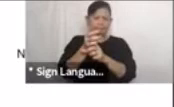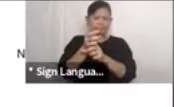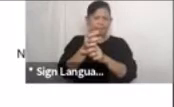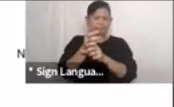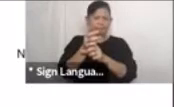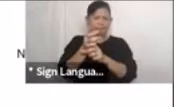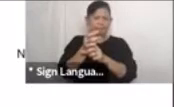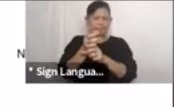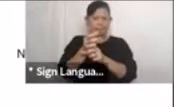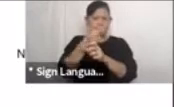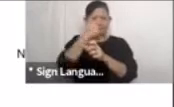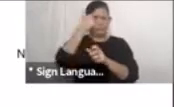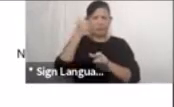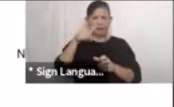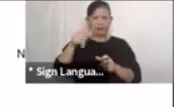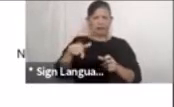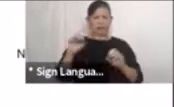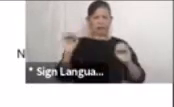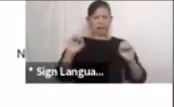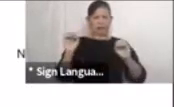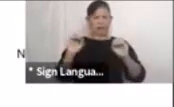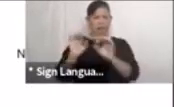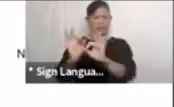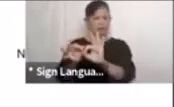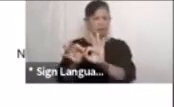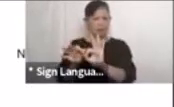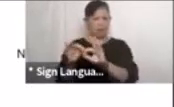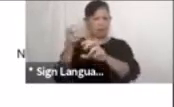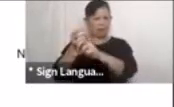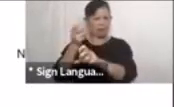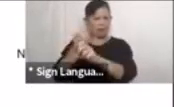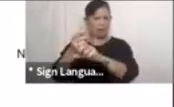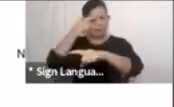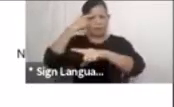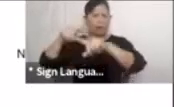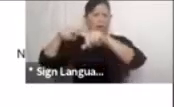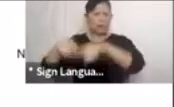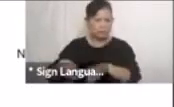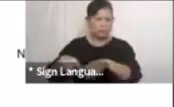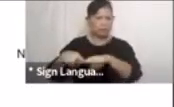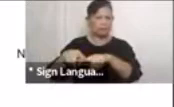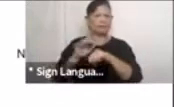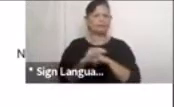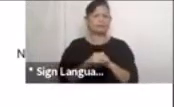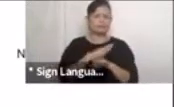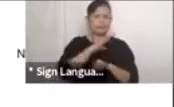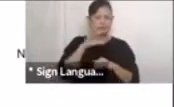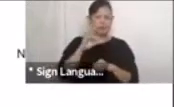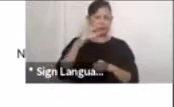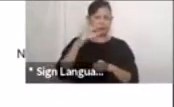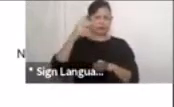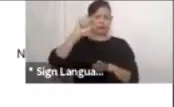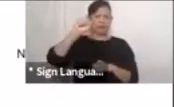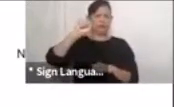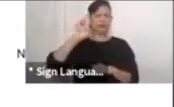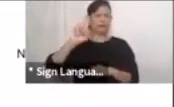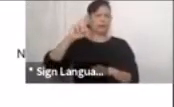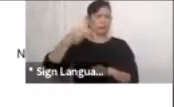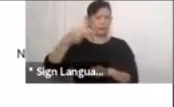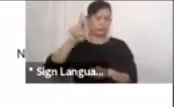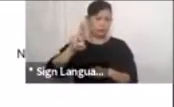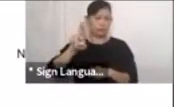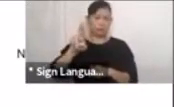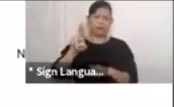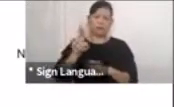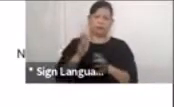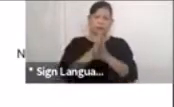express themselves without relying on a sign language interpreter. And then we realized that sexual and reproductive health and rights in general is a very